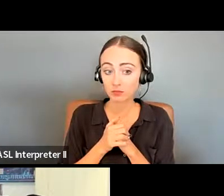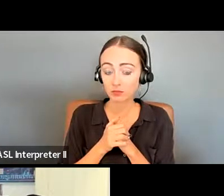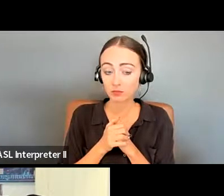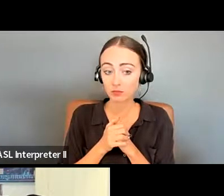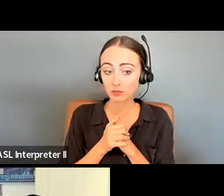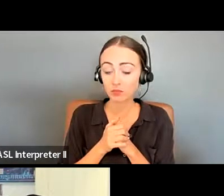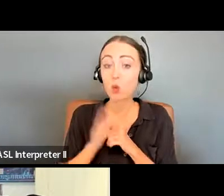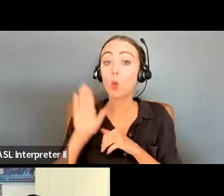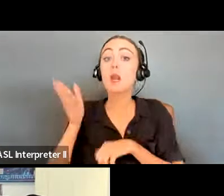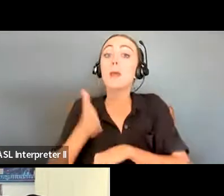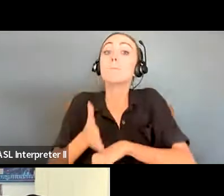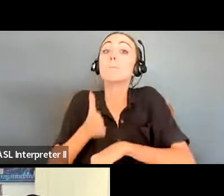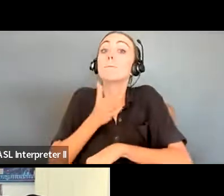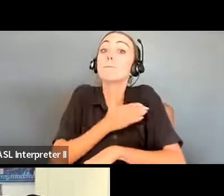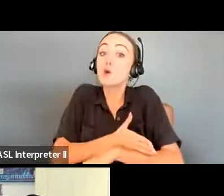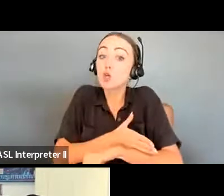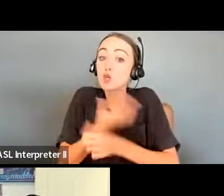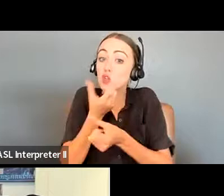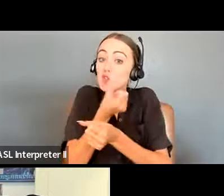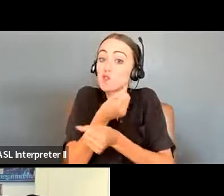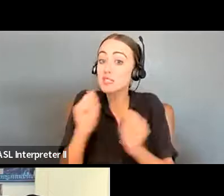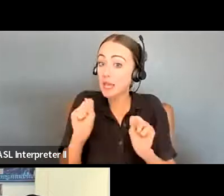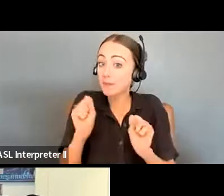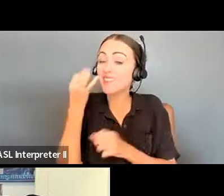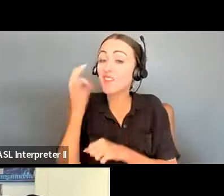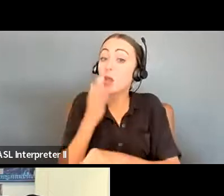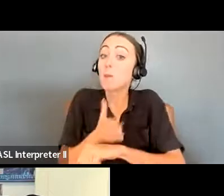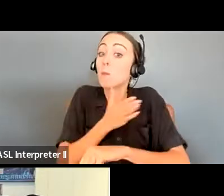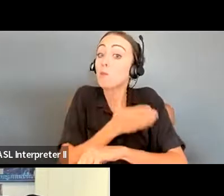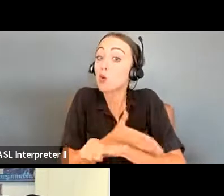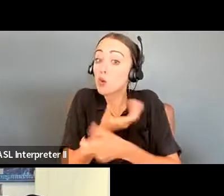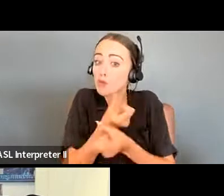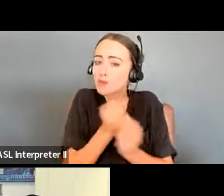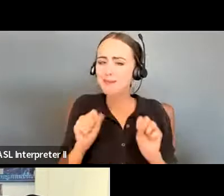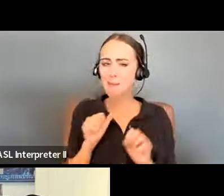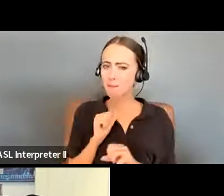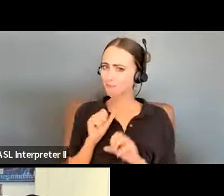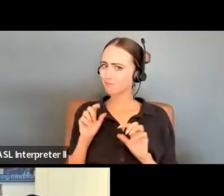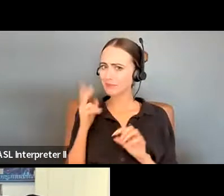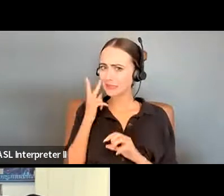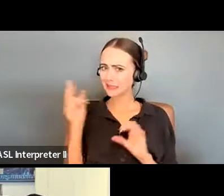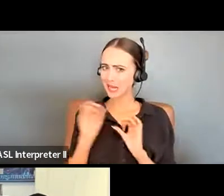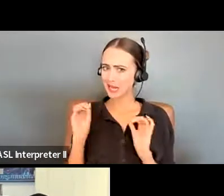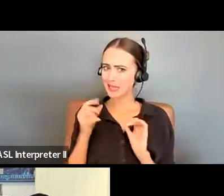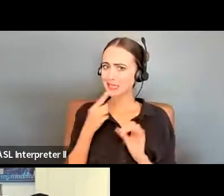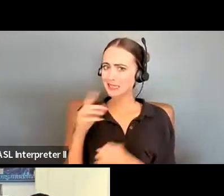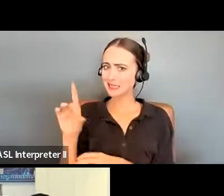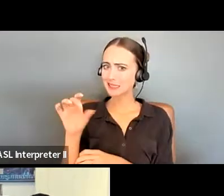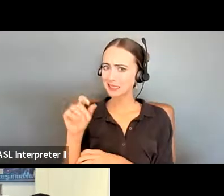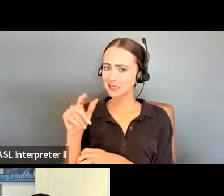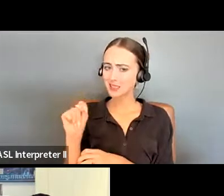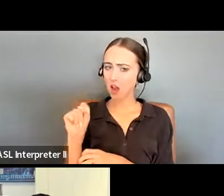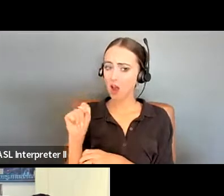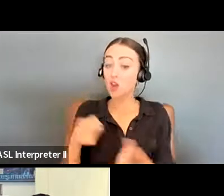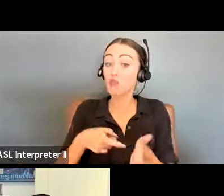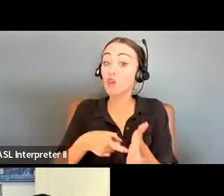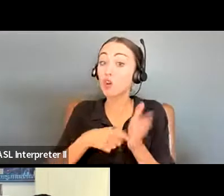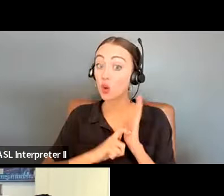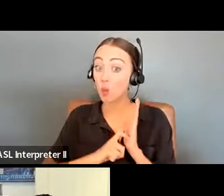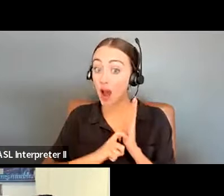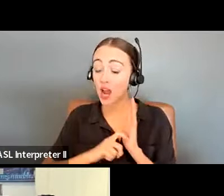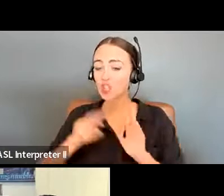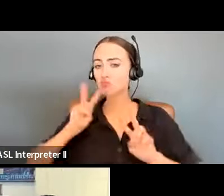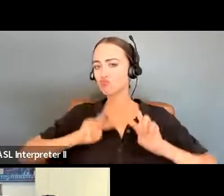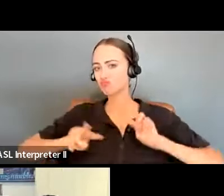would improve safety, only if it would improve safety. But I don't see here where it says that DDOT is required to